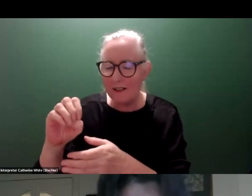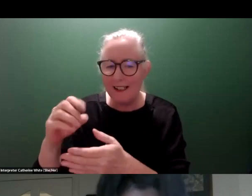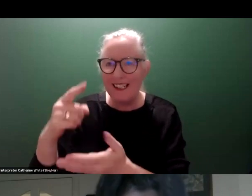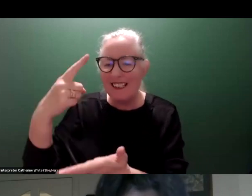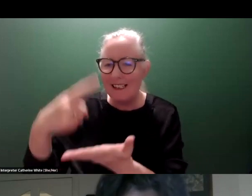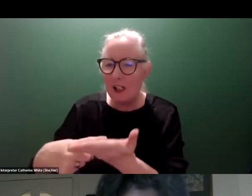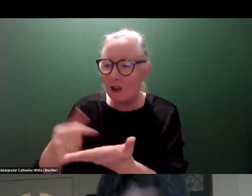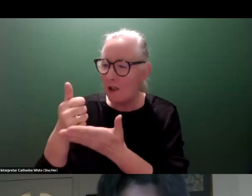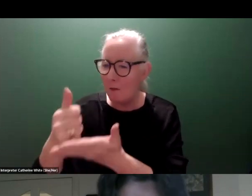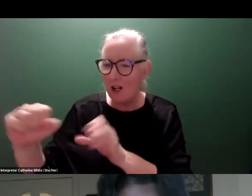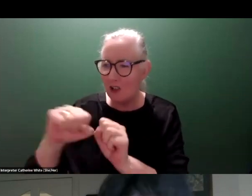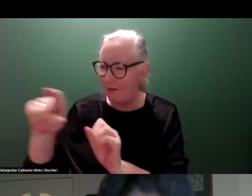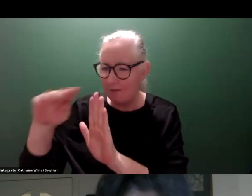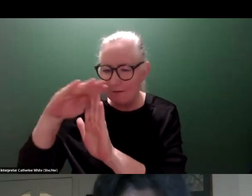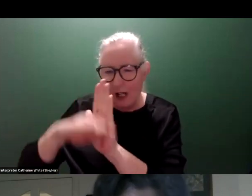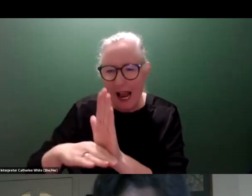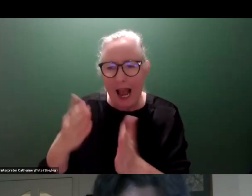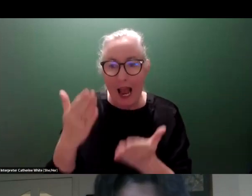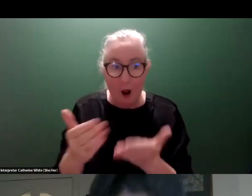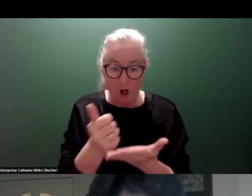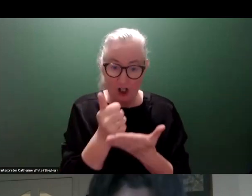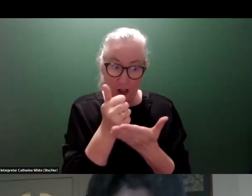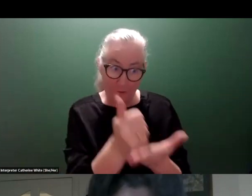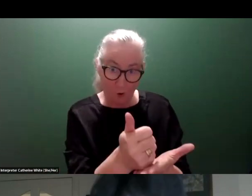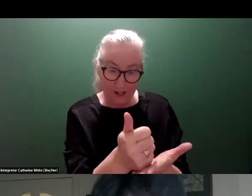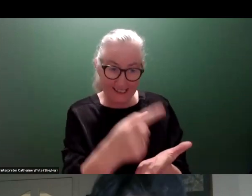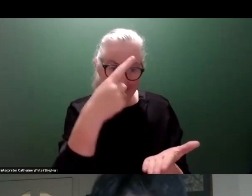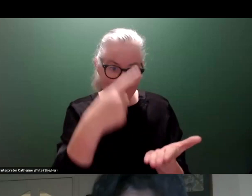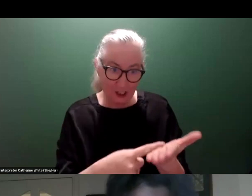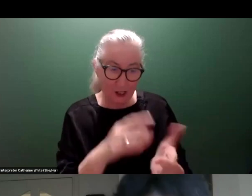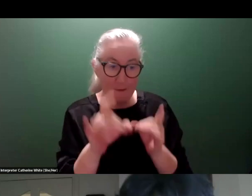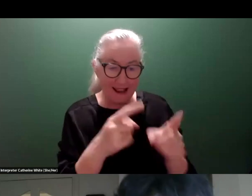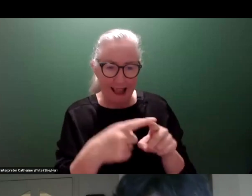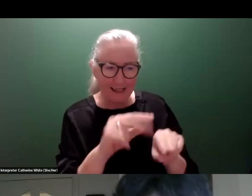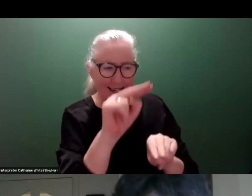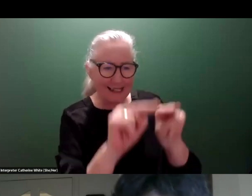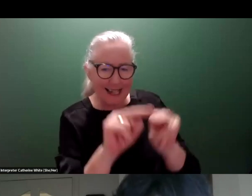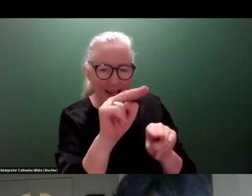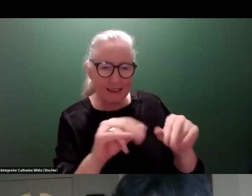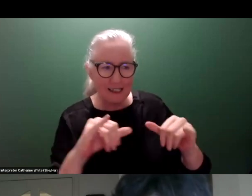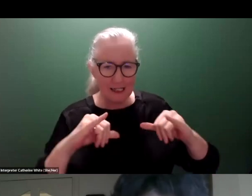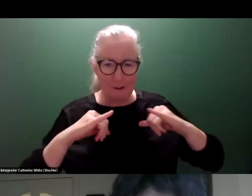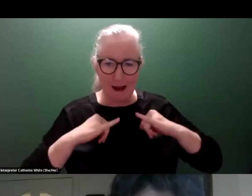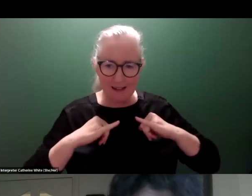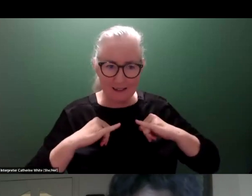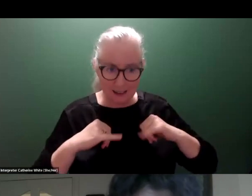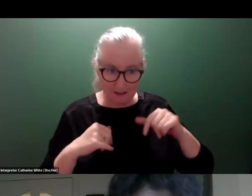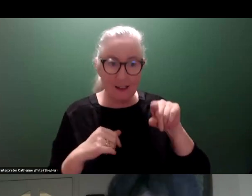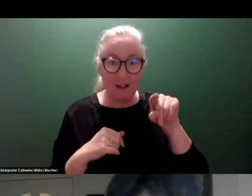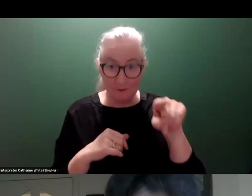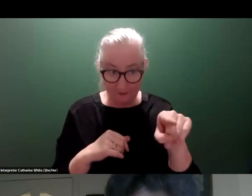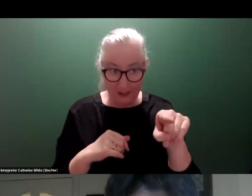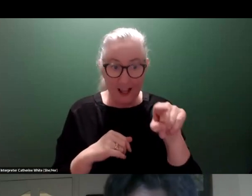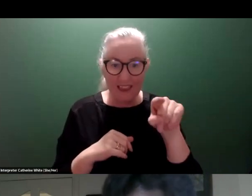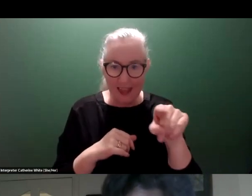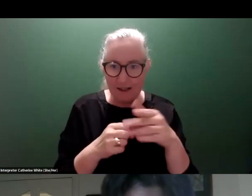Service, setting out how to support decision-making and assess capacity. So this is developed